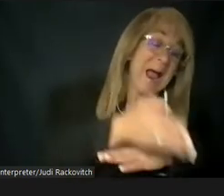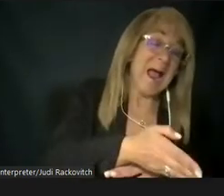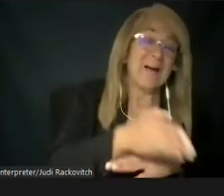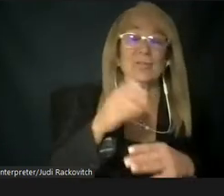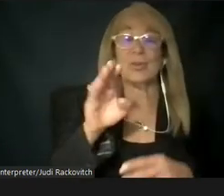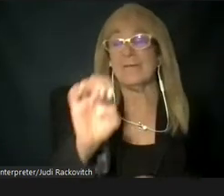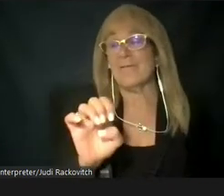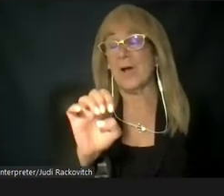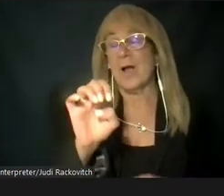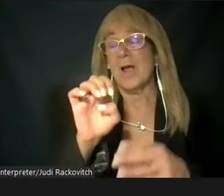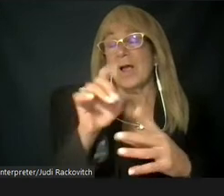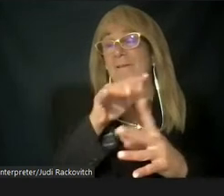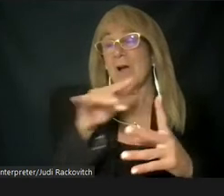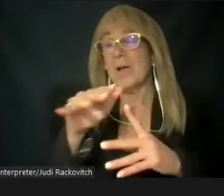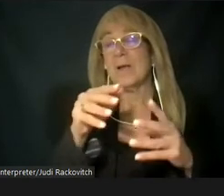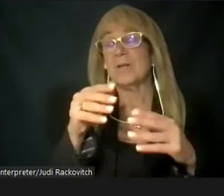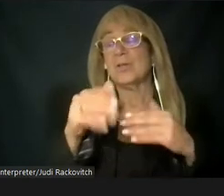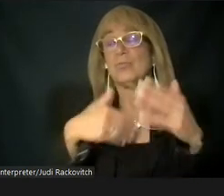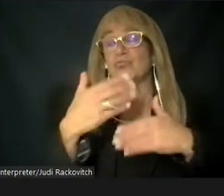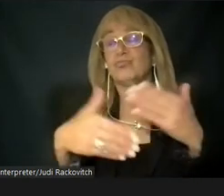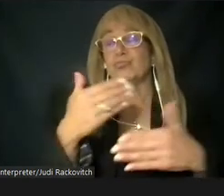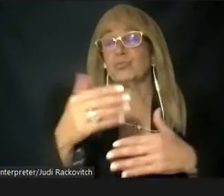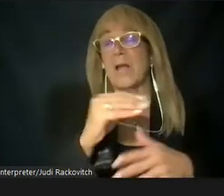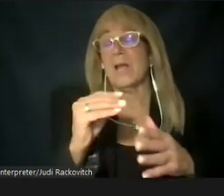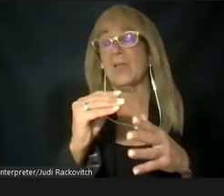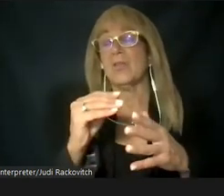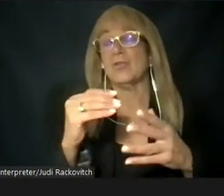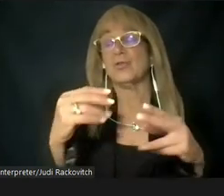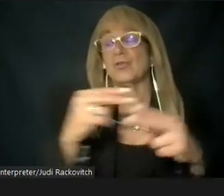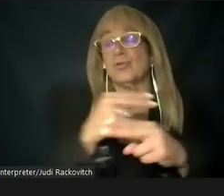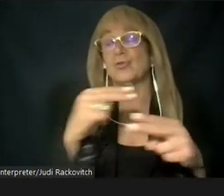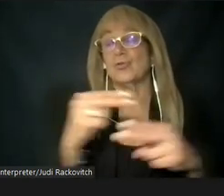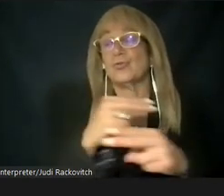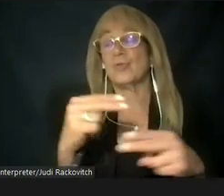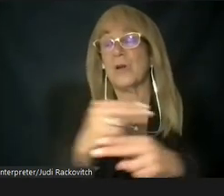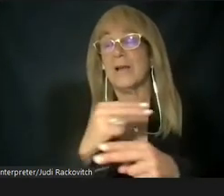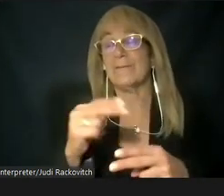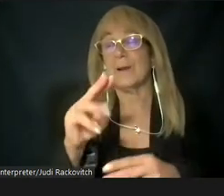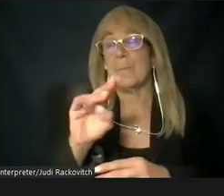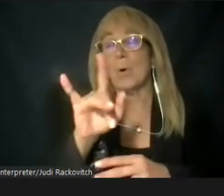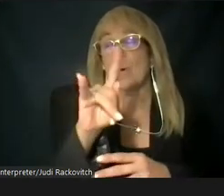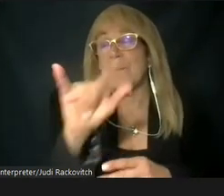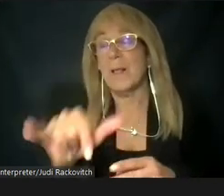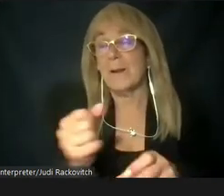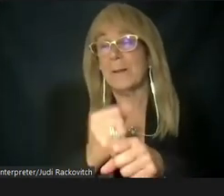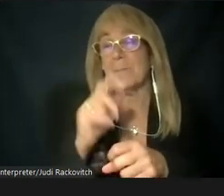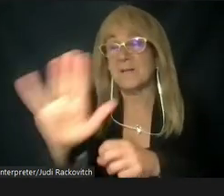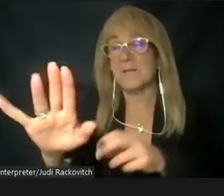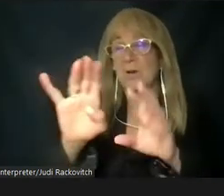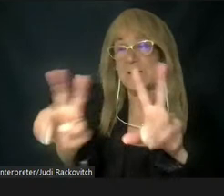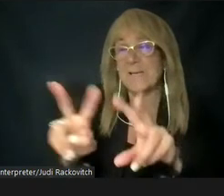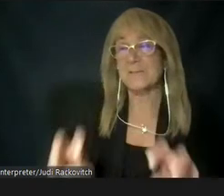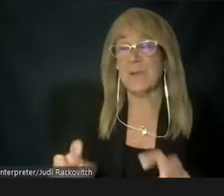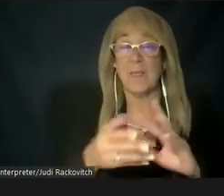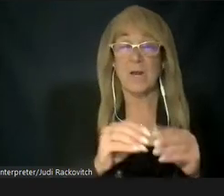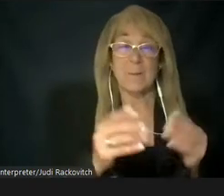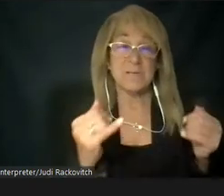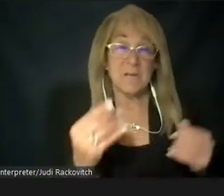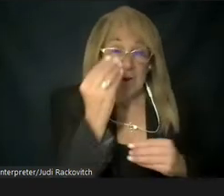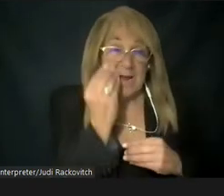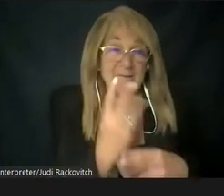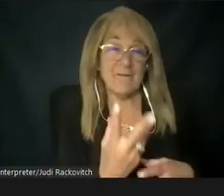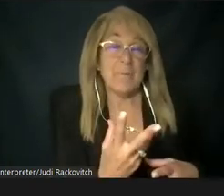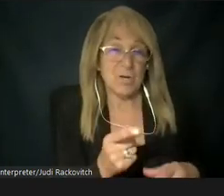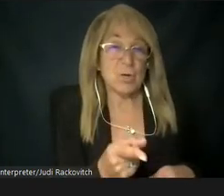and after the Traffic Mobility Review Board makes its recommendations. So, importantly, these numbers I am about to share are for informational purposes